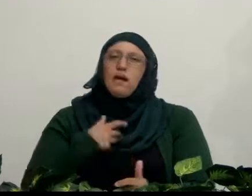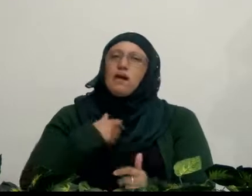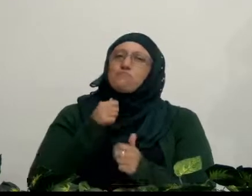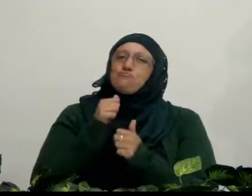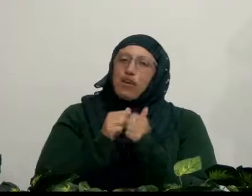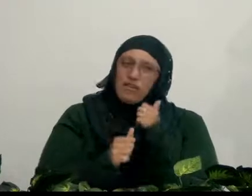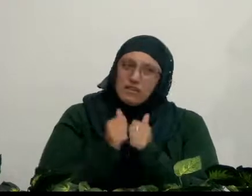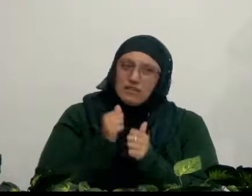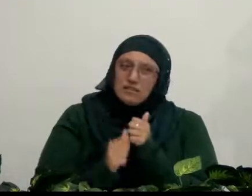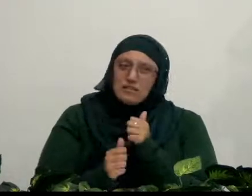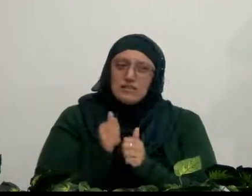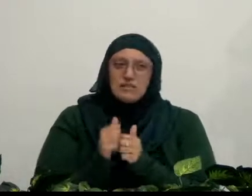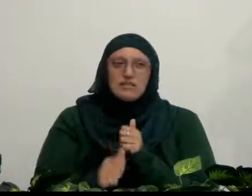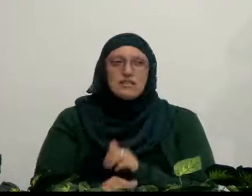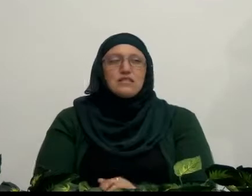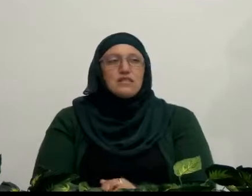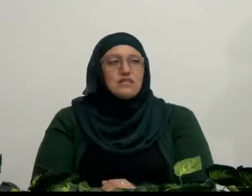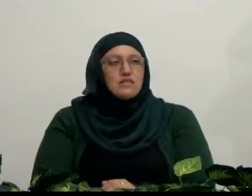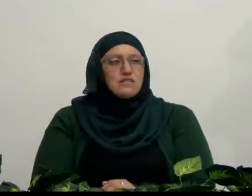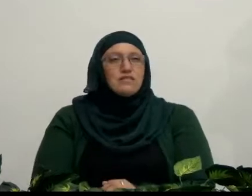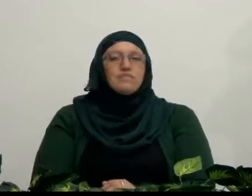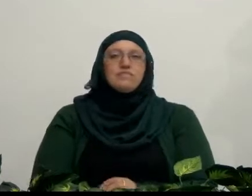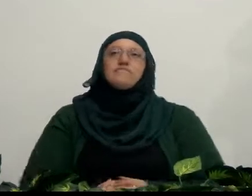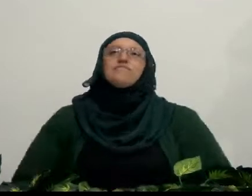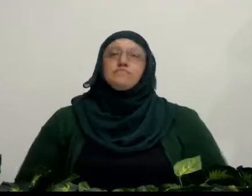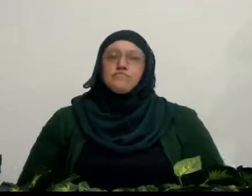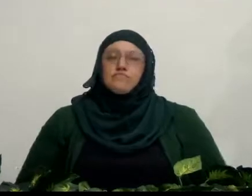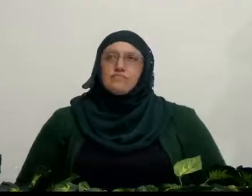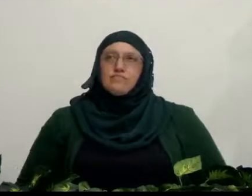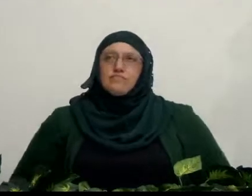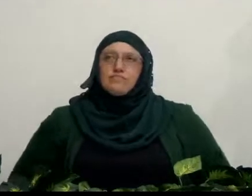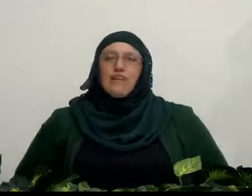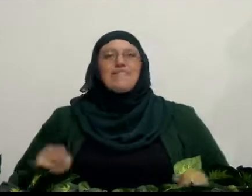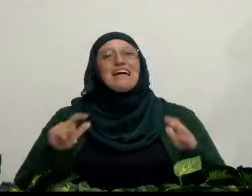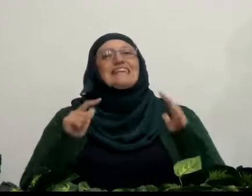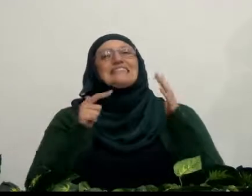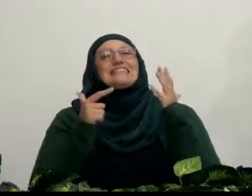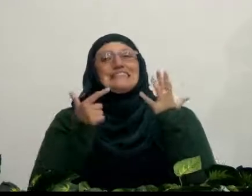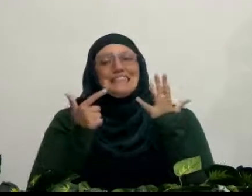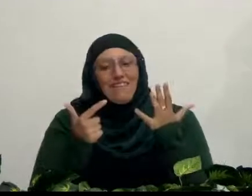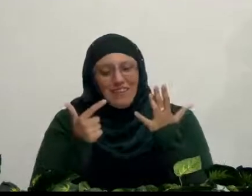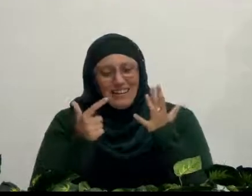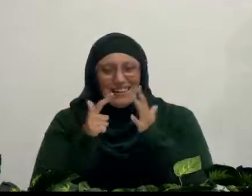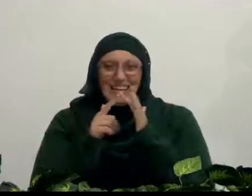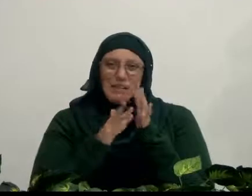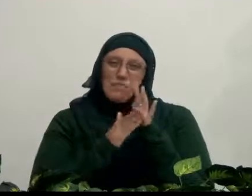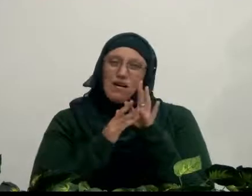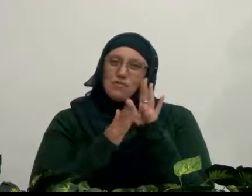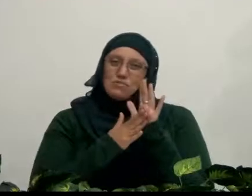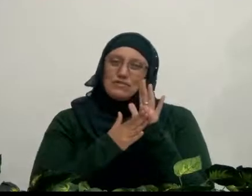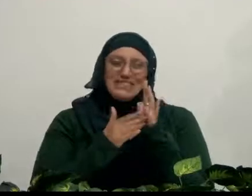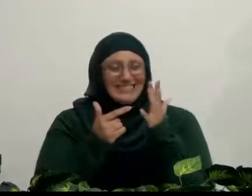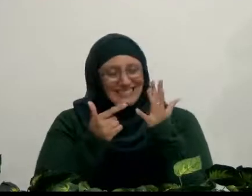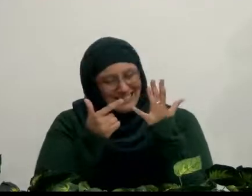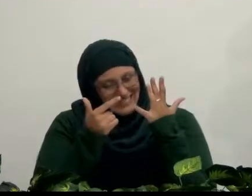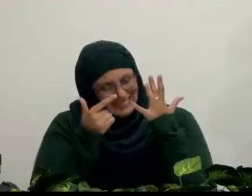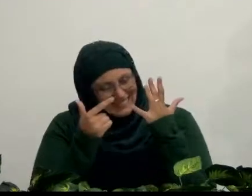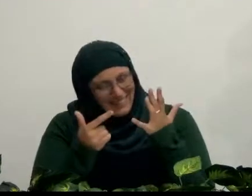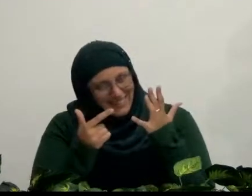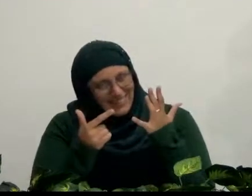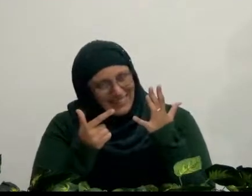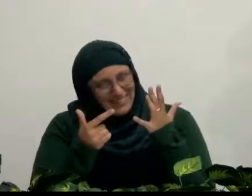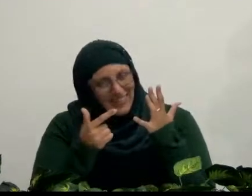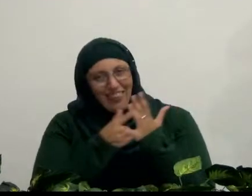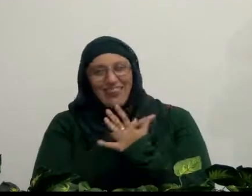of 12 imams of Ahlul Bayt, alayhimus salam, 7 imams, how many? 7 imams,